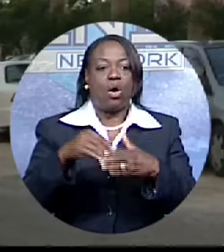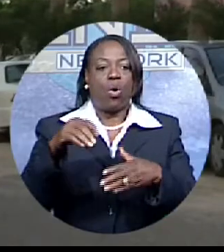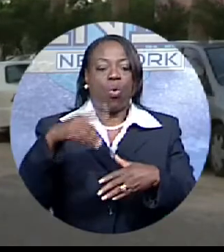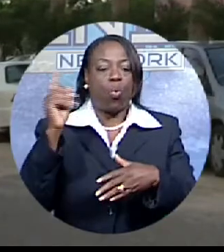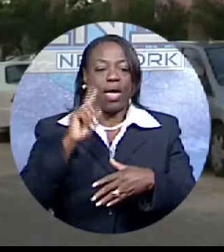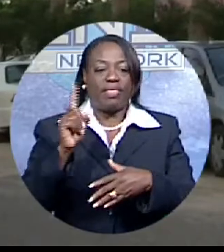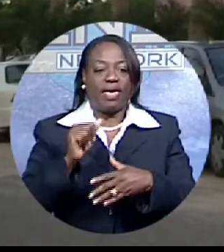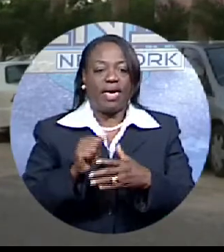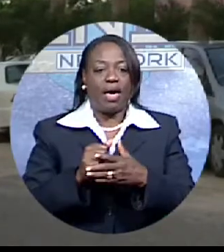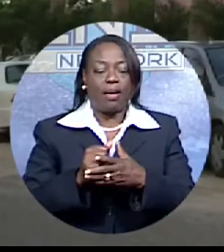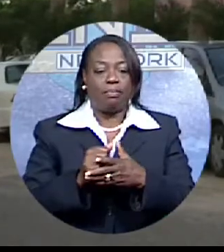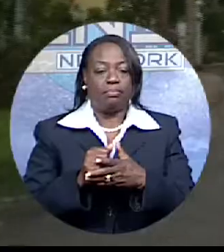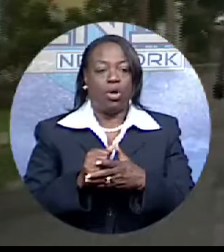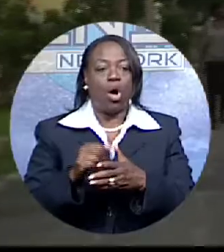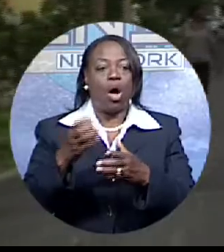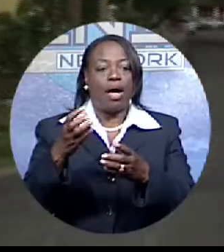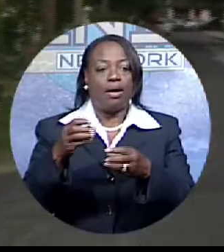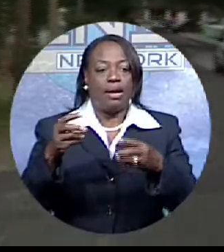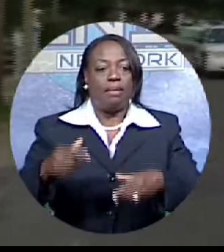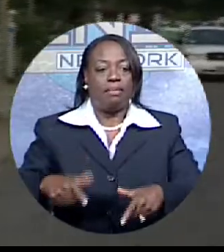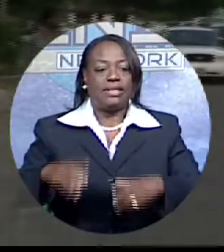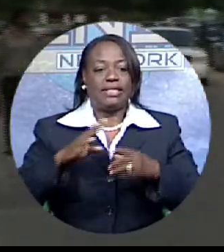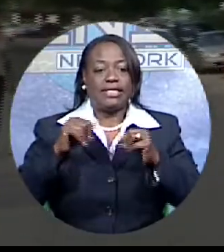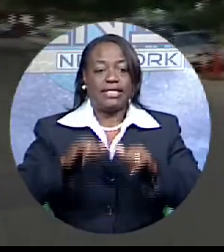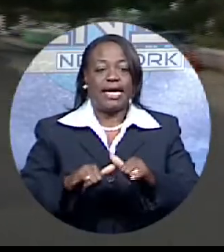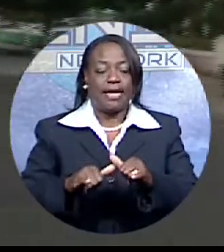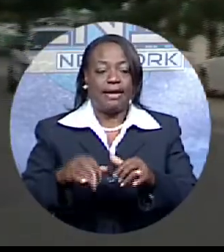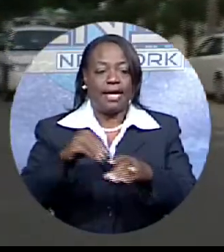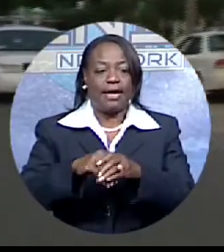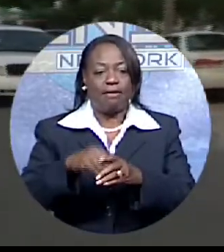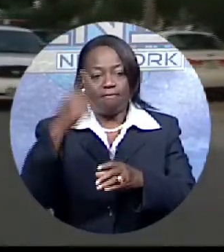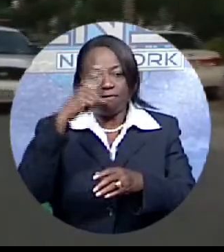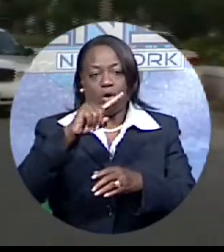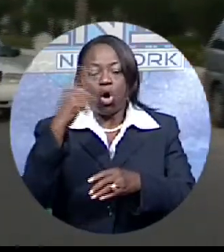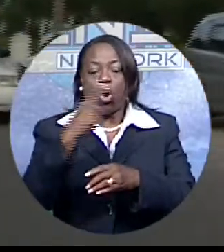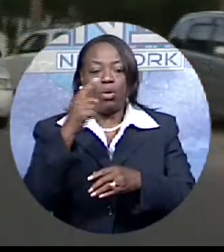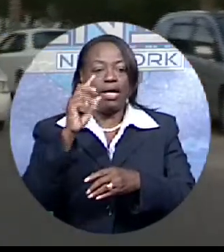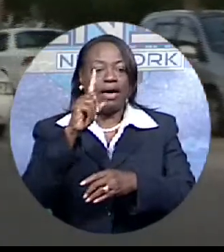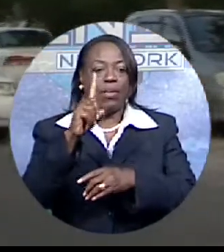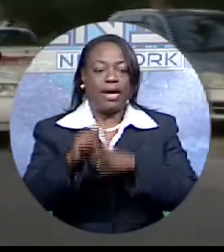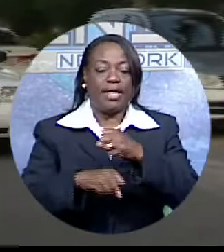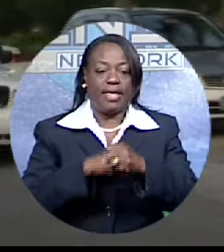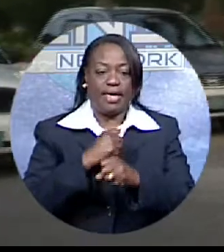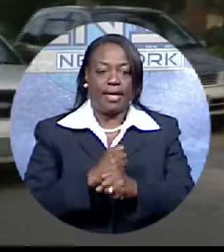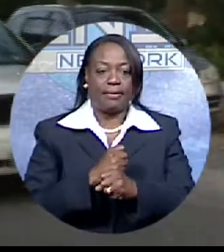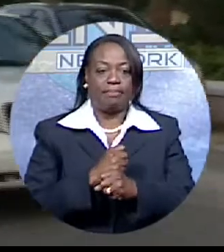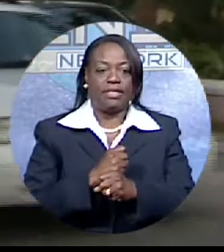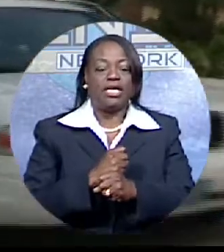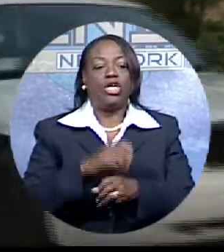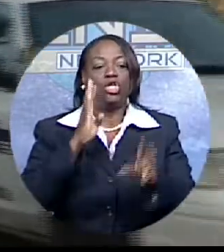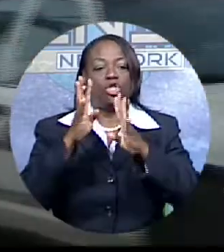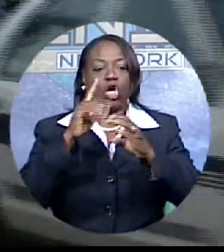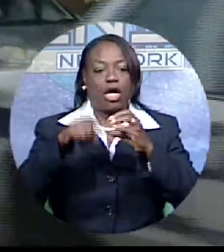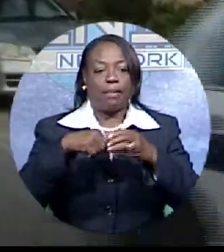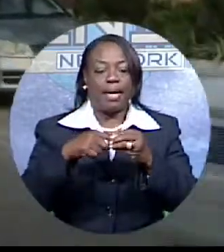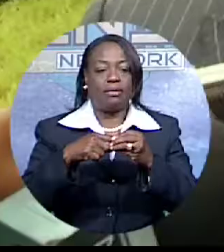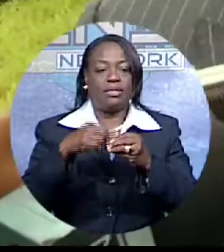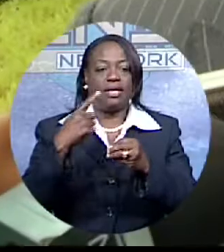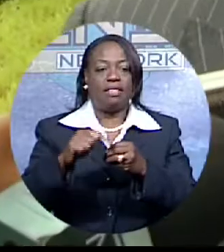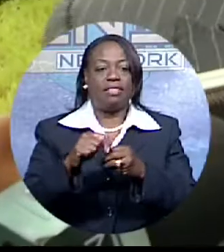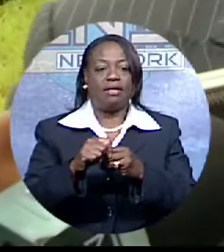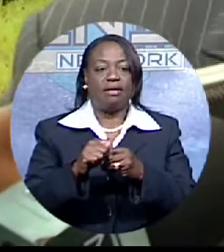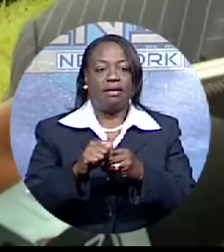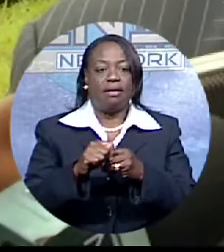by Aldor Construction Company for $6.5 million, is just one of those public sites now under review. Concerns